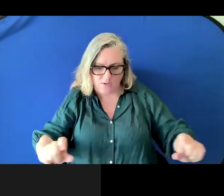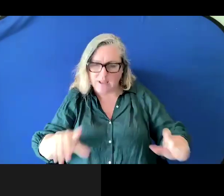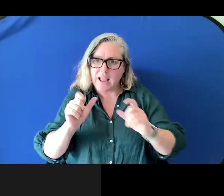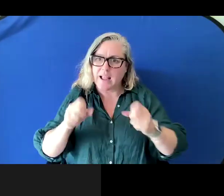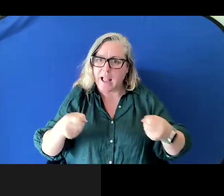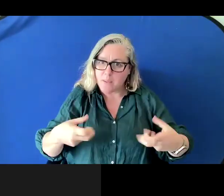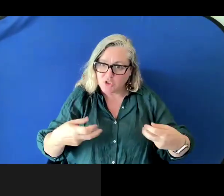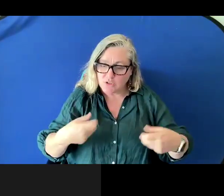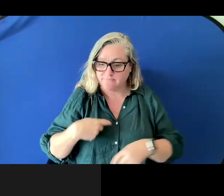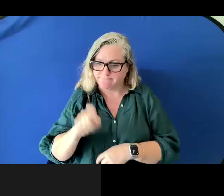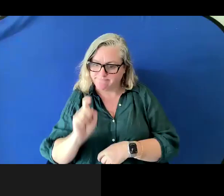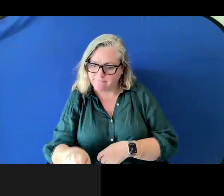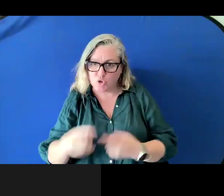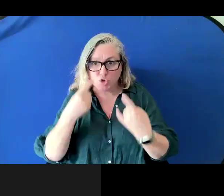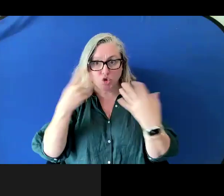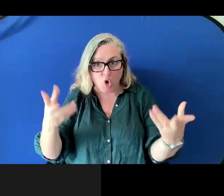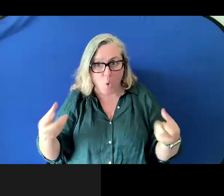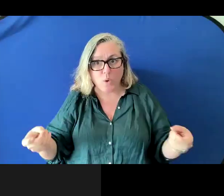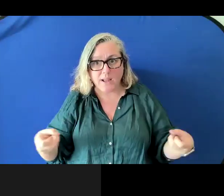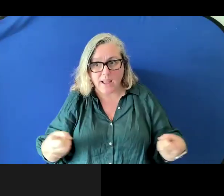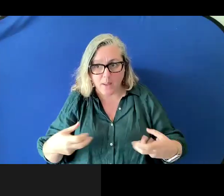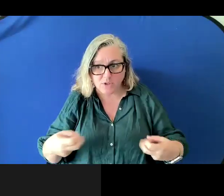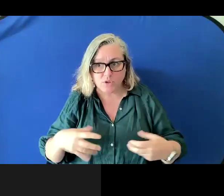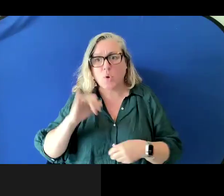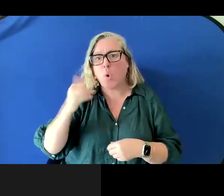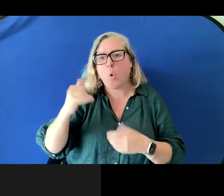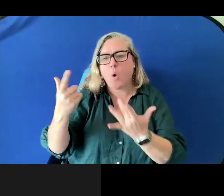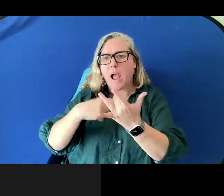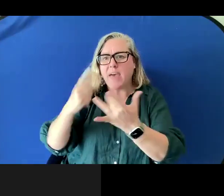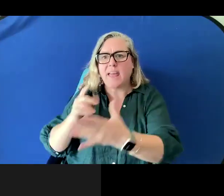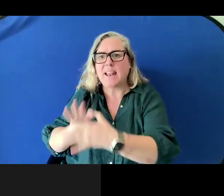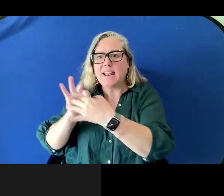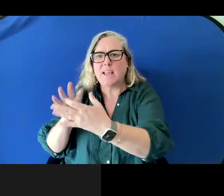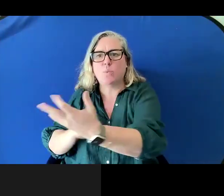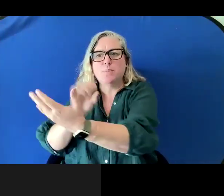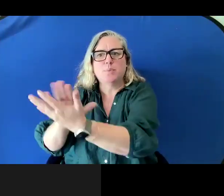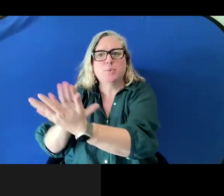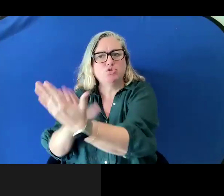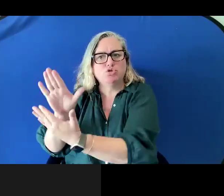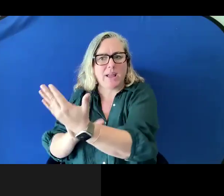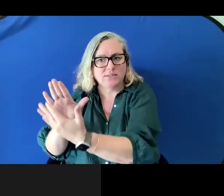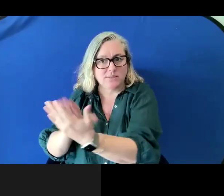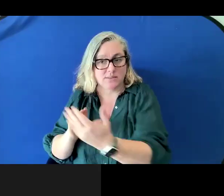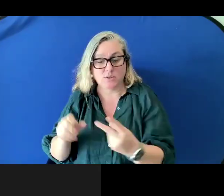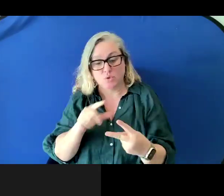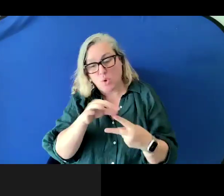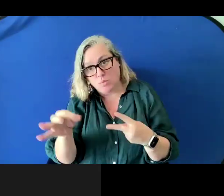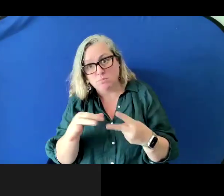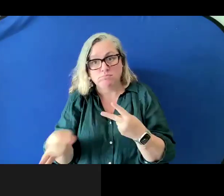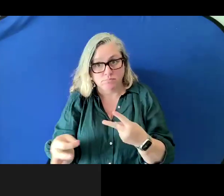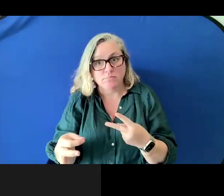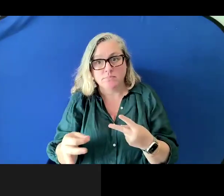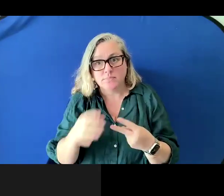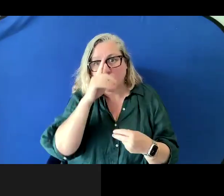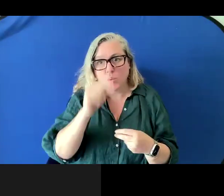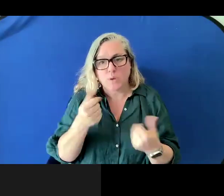on show captions, or you could use the external browser link that will be posted in the chat soon. So there's two options there that will help